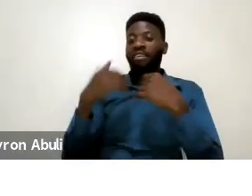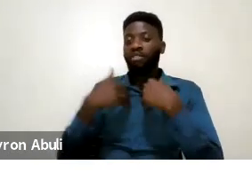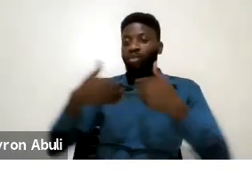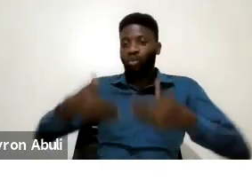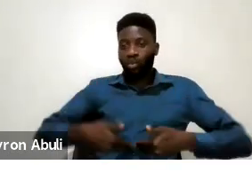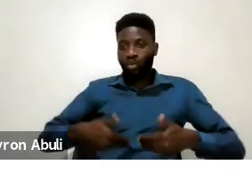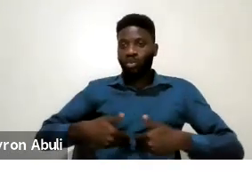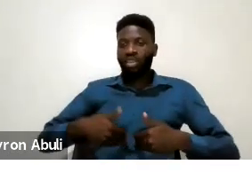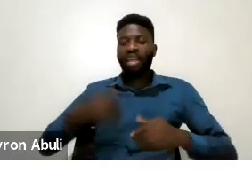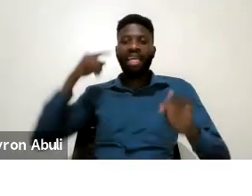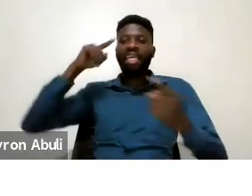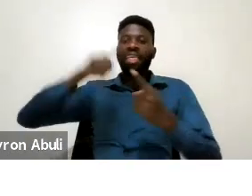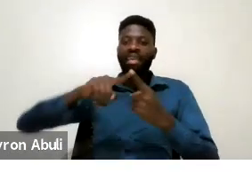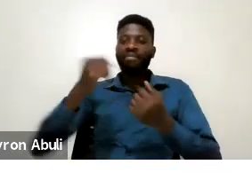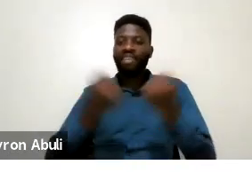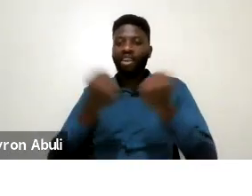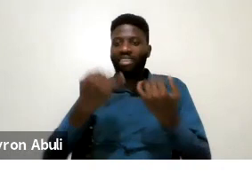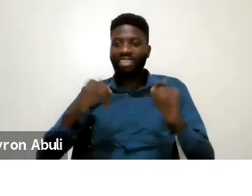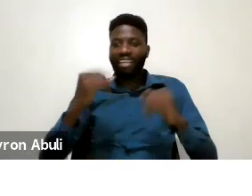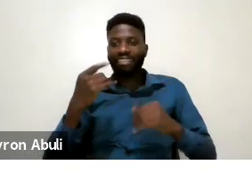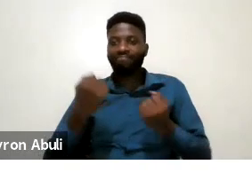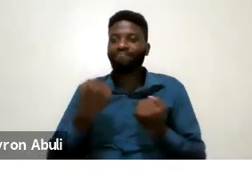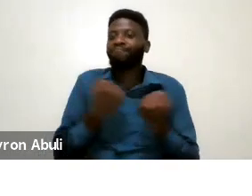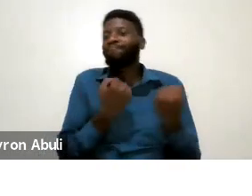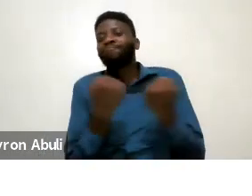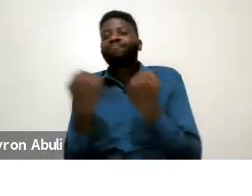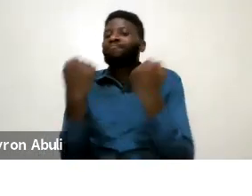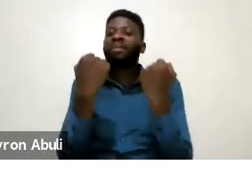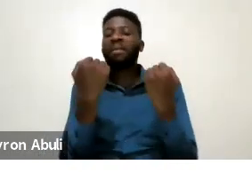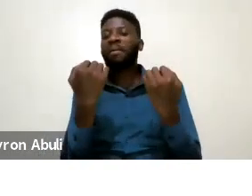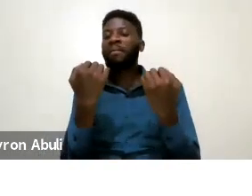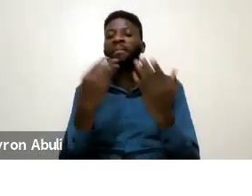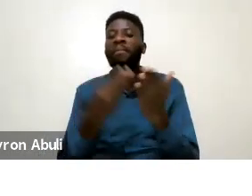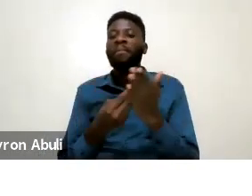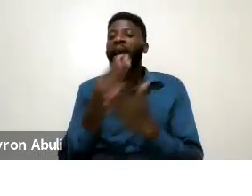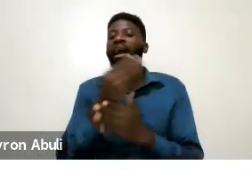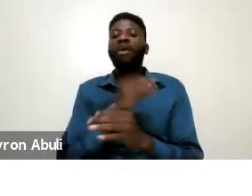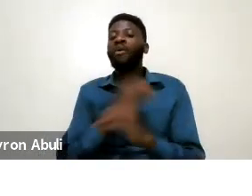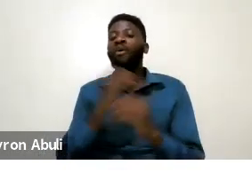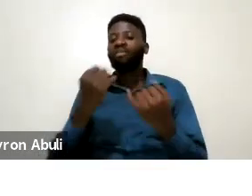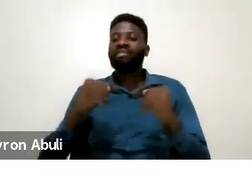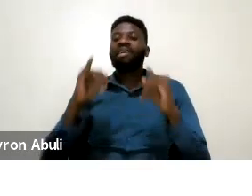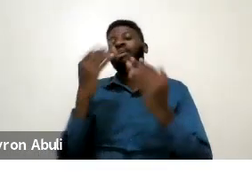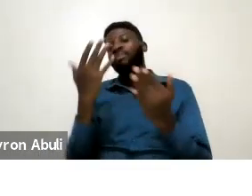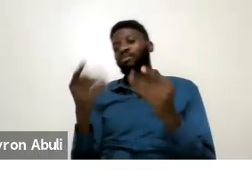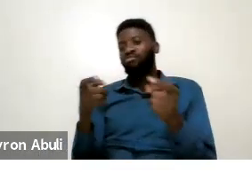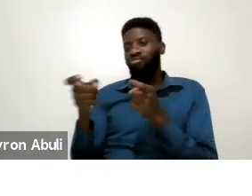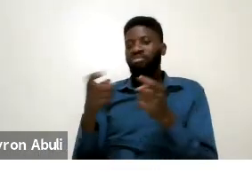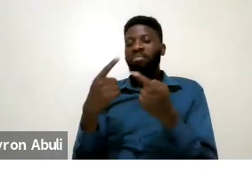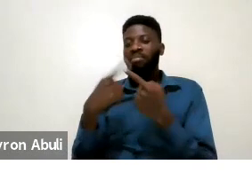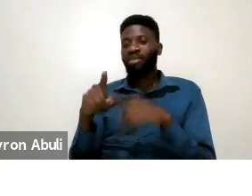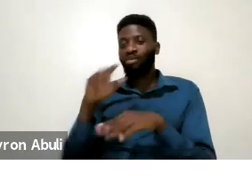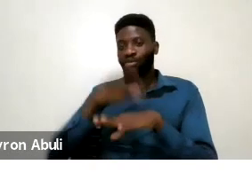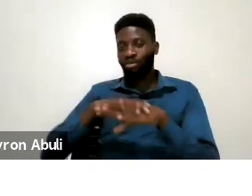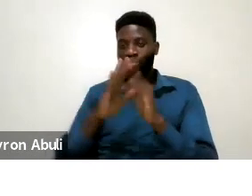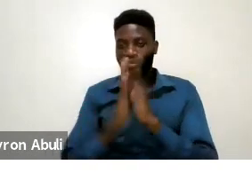just want to test drive the car, but they cannot buy it. So even them, they are trying to be smart. But that's a good story. Thank you. Yes,